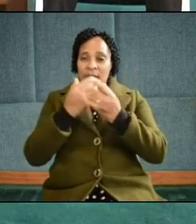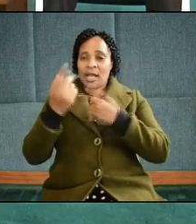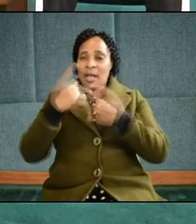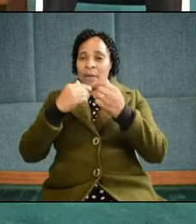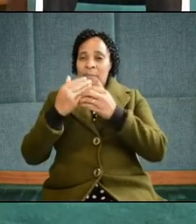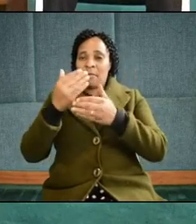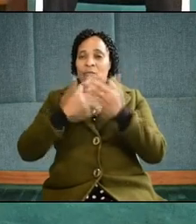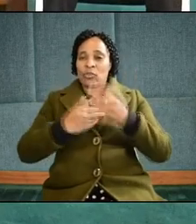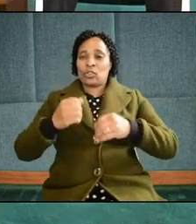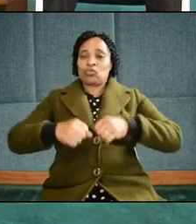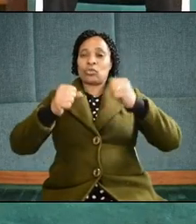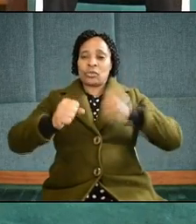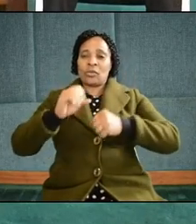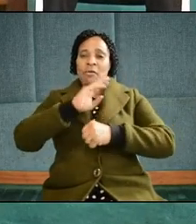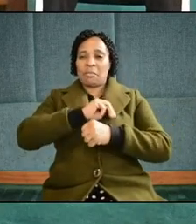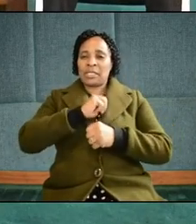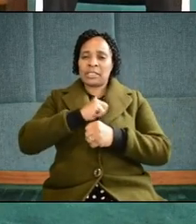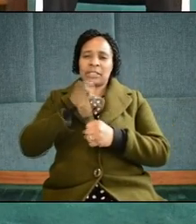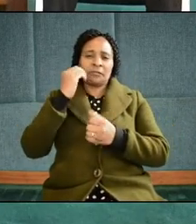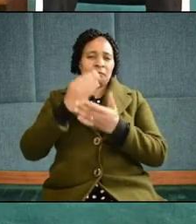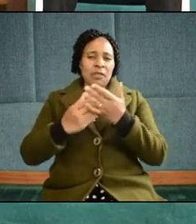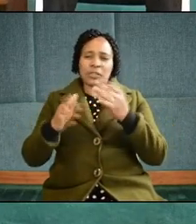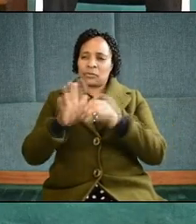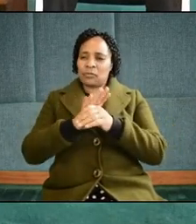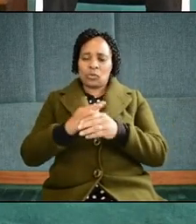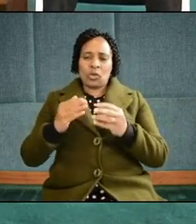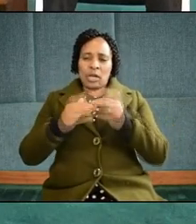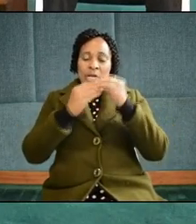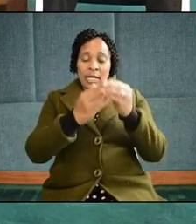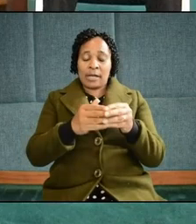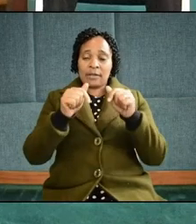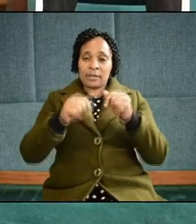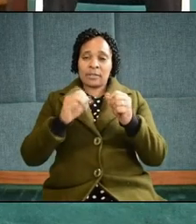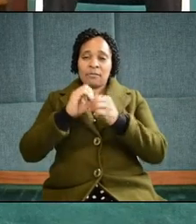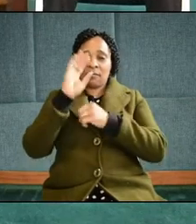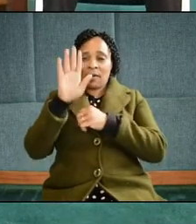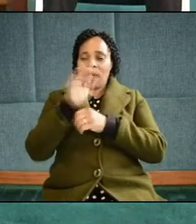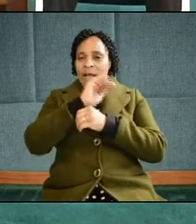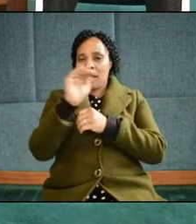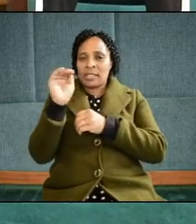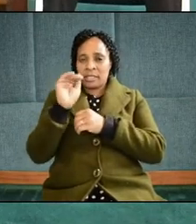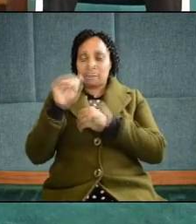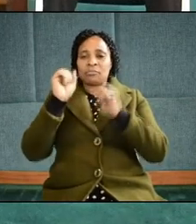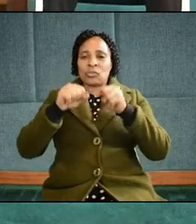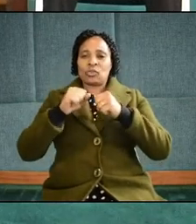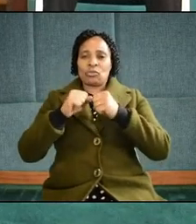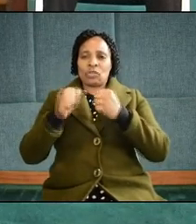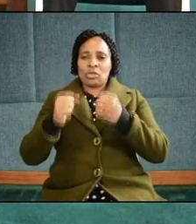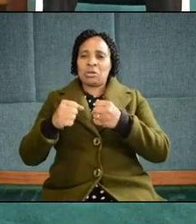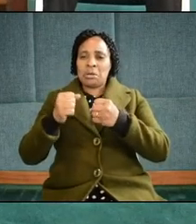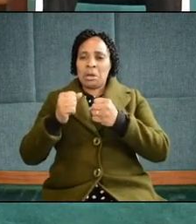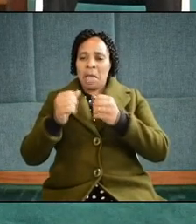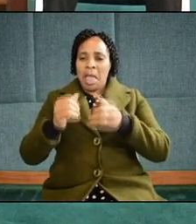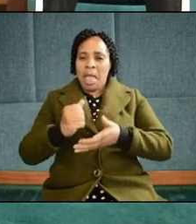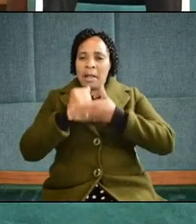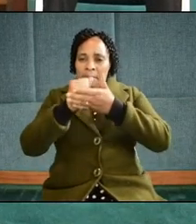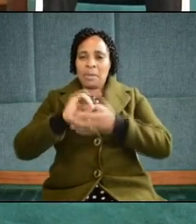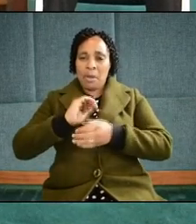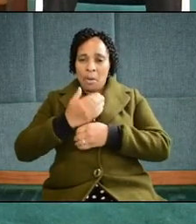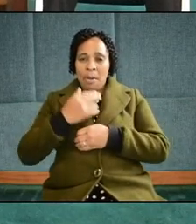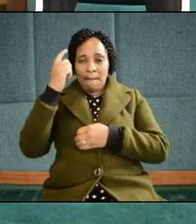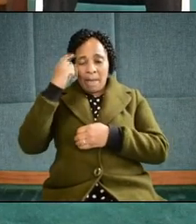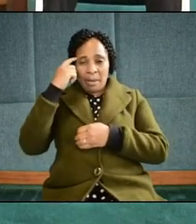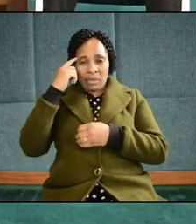of mercy, grateful that you have led us this far, and also asking that you may illumine our minds and remove